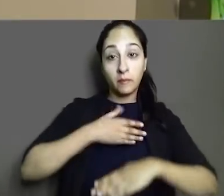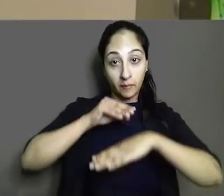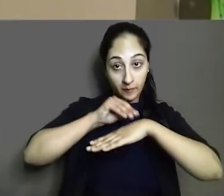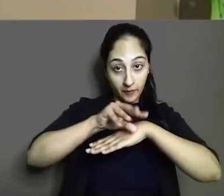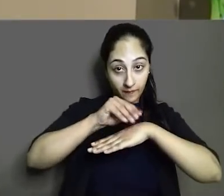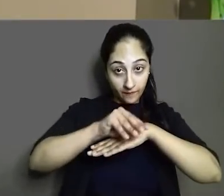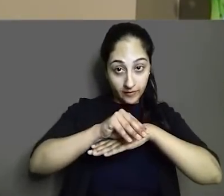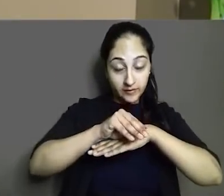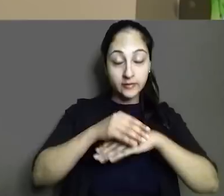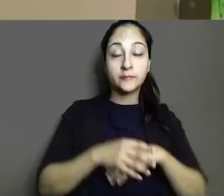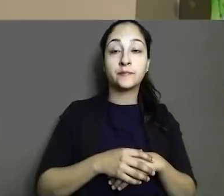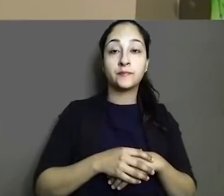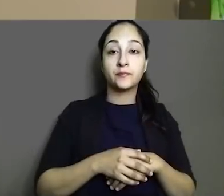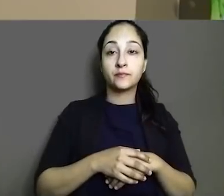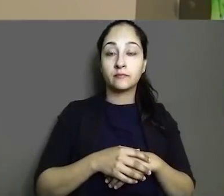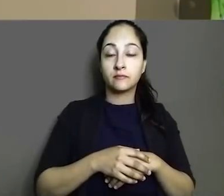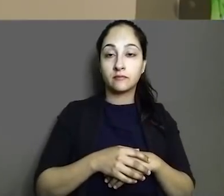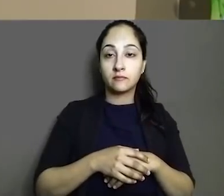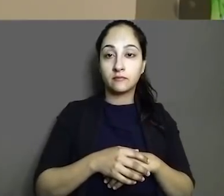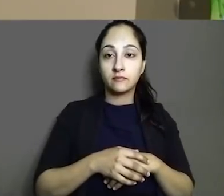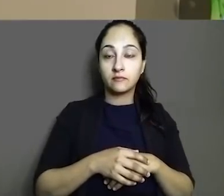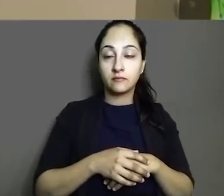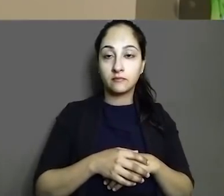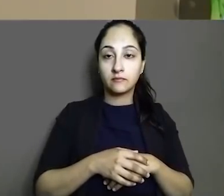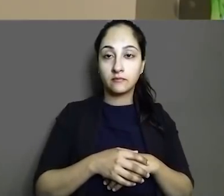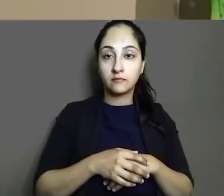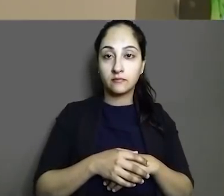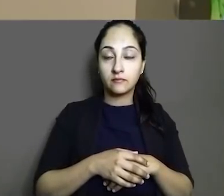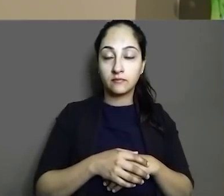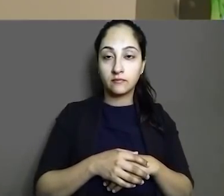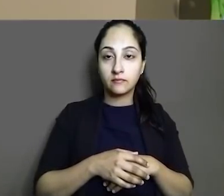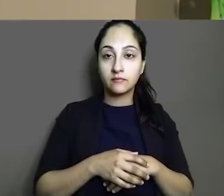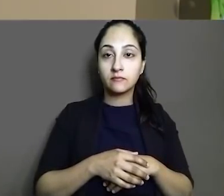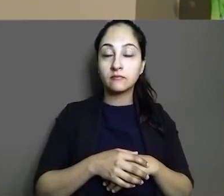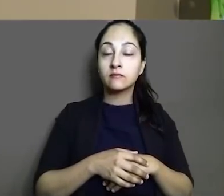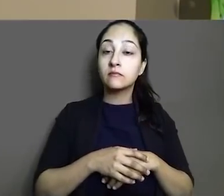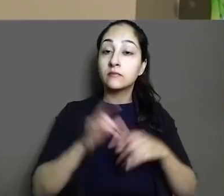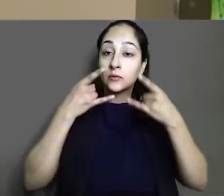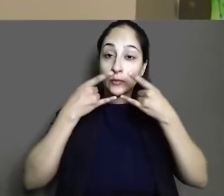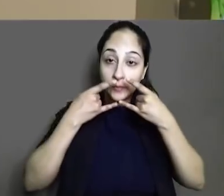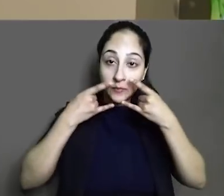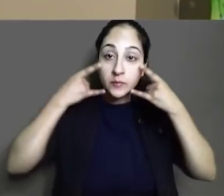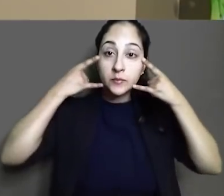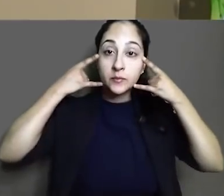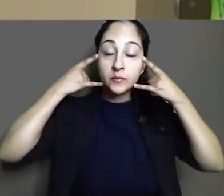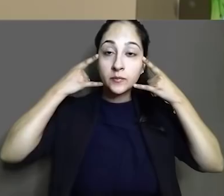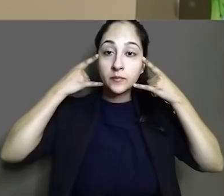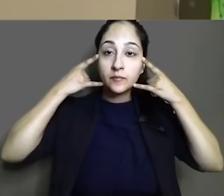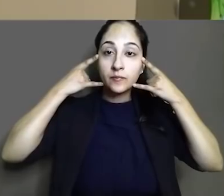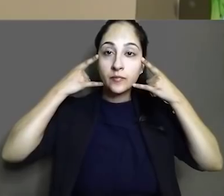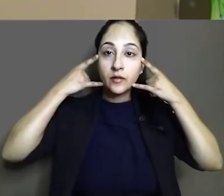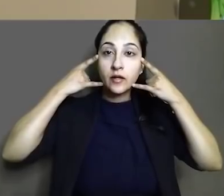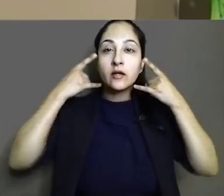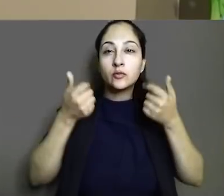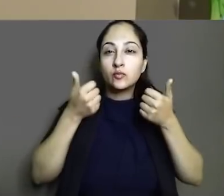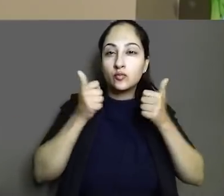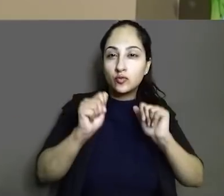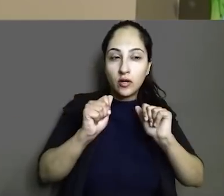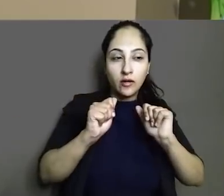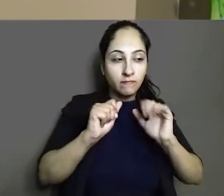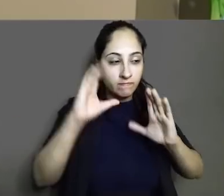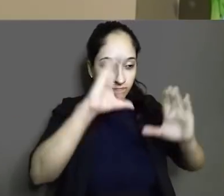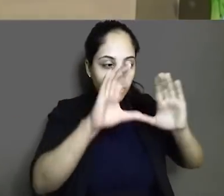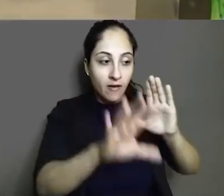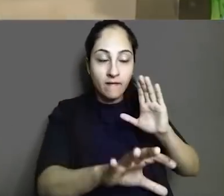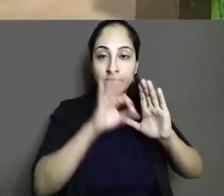it away. But when you're ready for a new mask, then get a 3-layered mask if possible. Some people might have a 2-layered mask with a